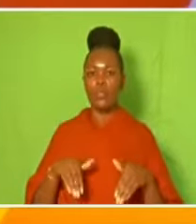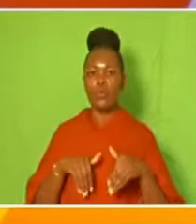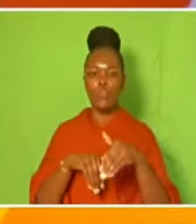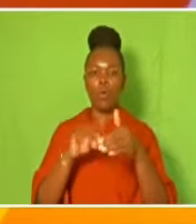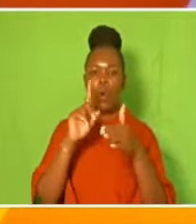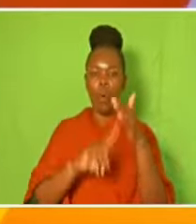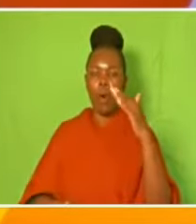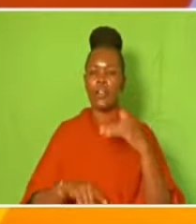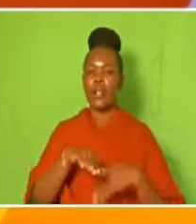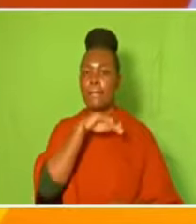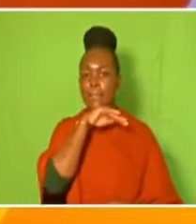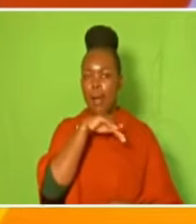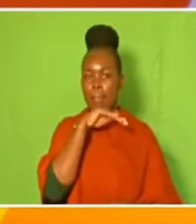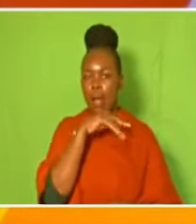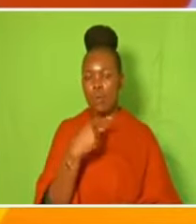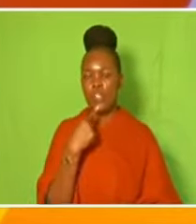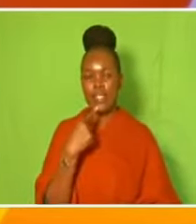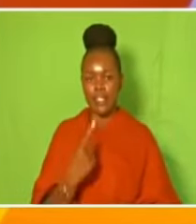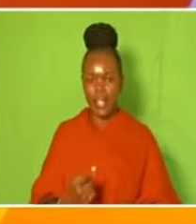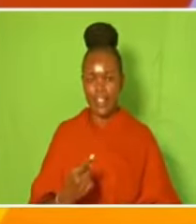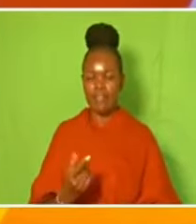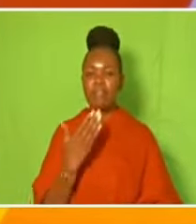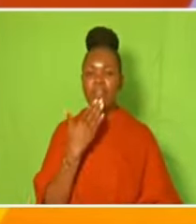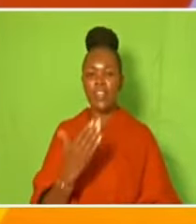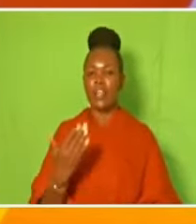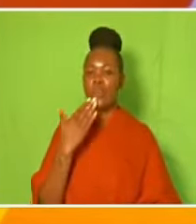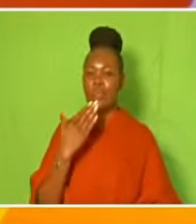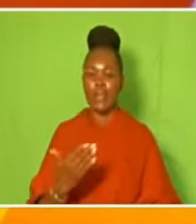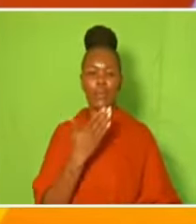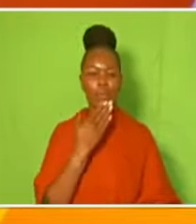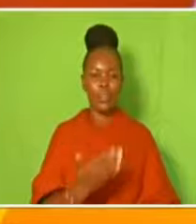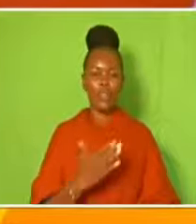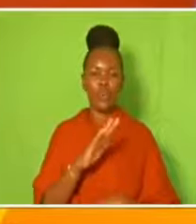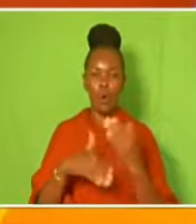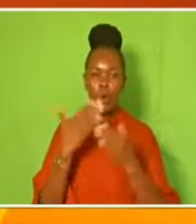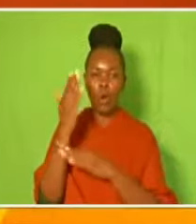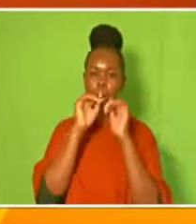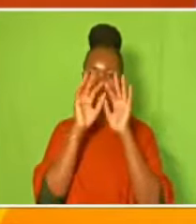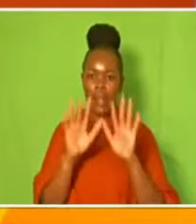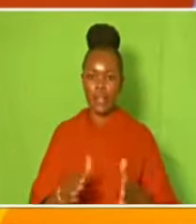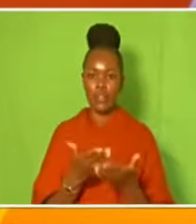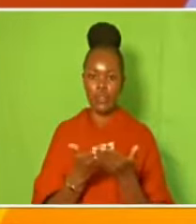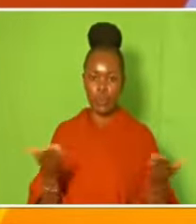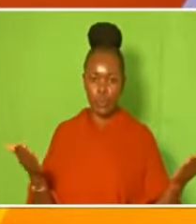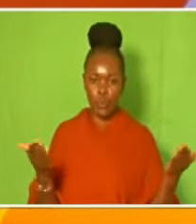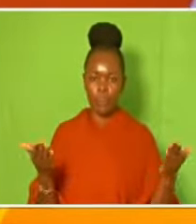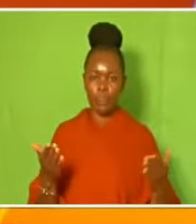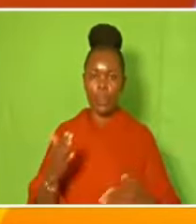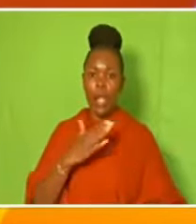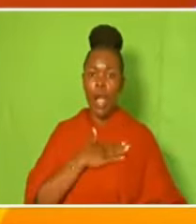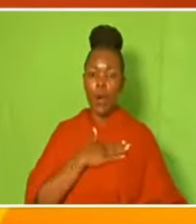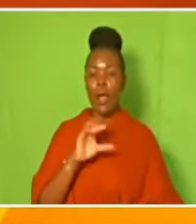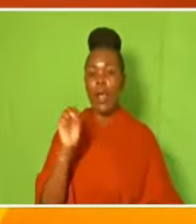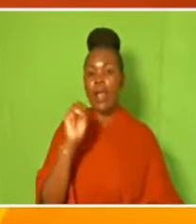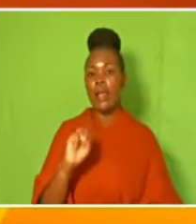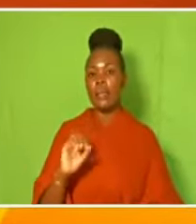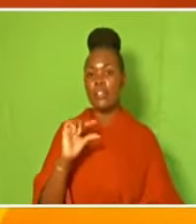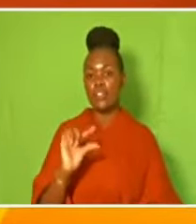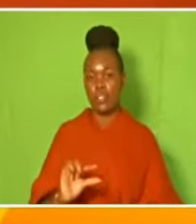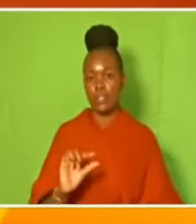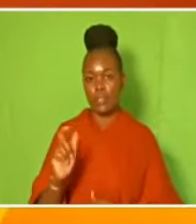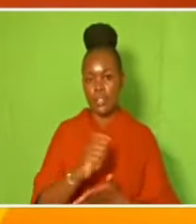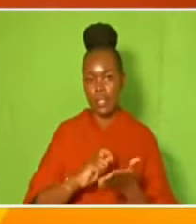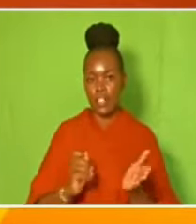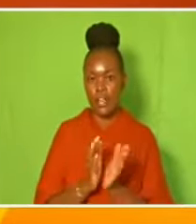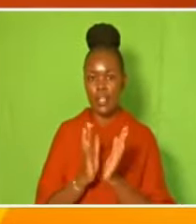Baba will say. Asanteni sana, Mungu abariki. Our SG forgot to